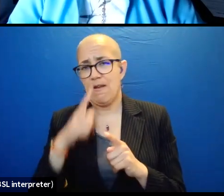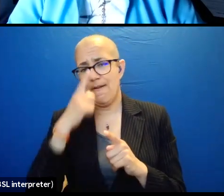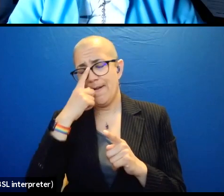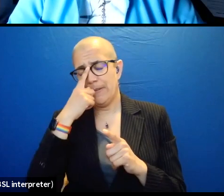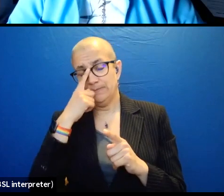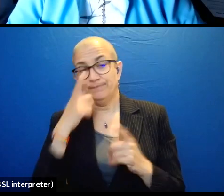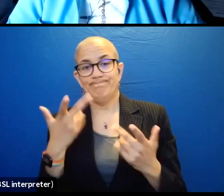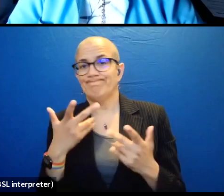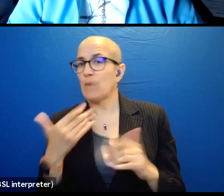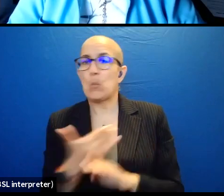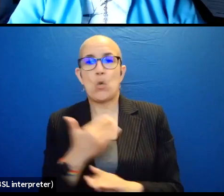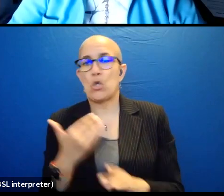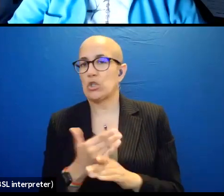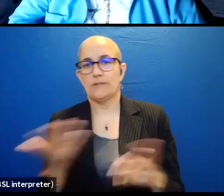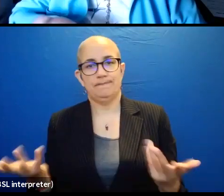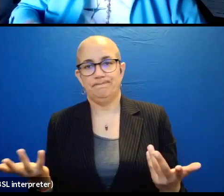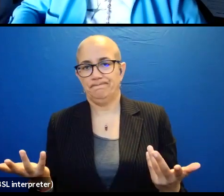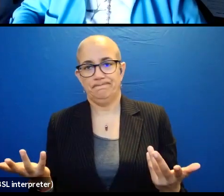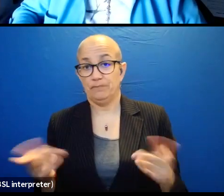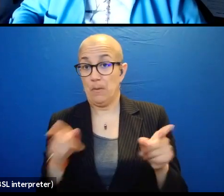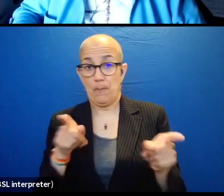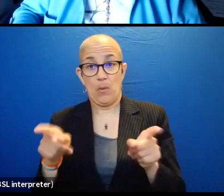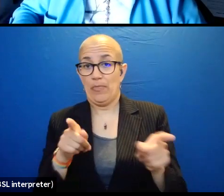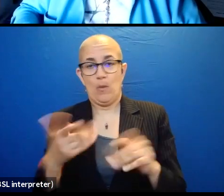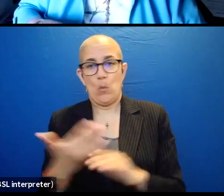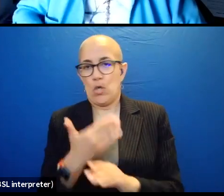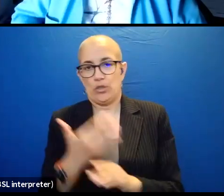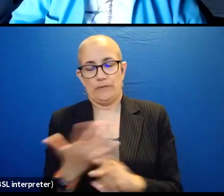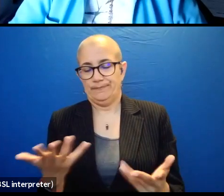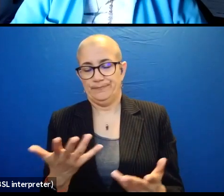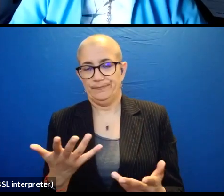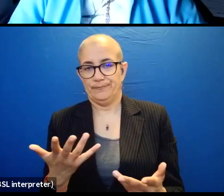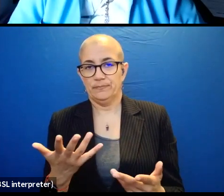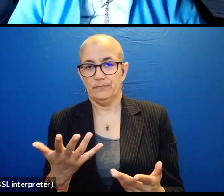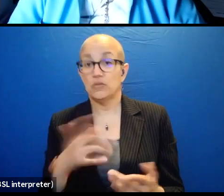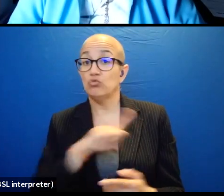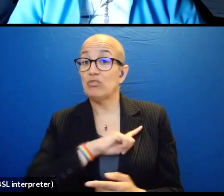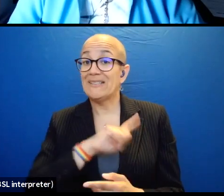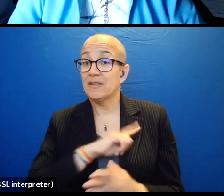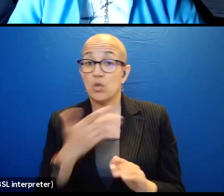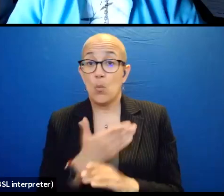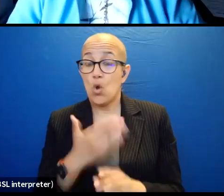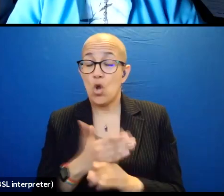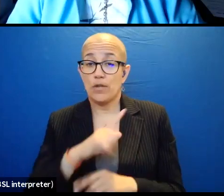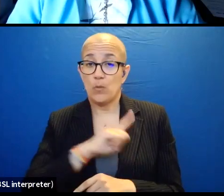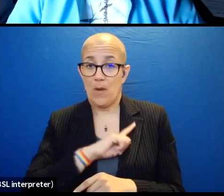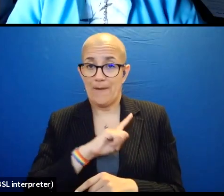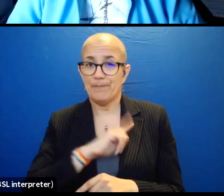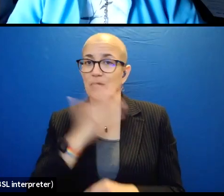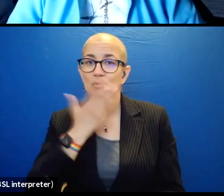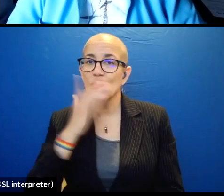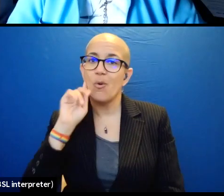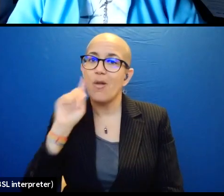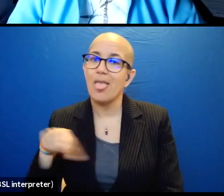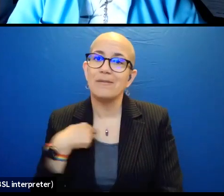and they didn't work. And the reason they didn't work is that the schools weren't listening to us.